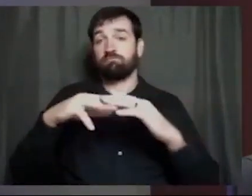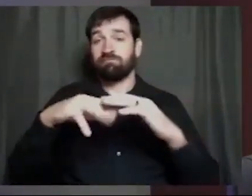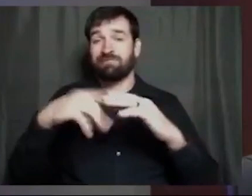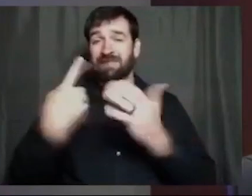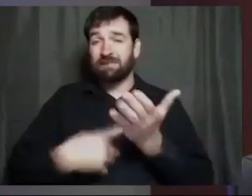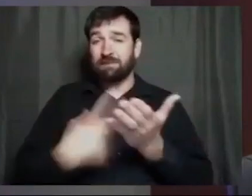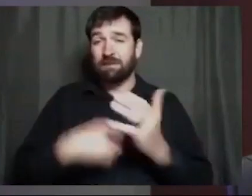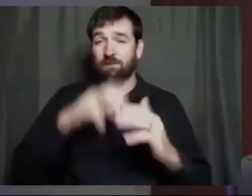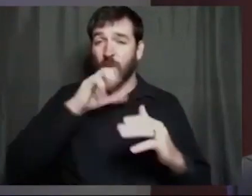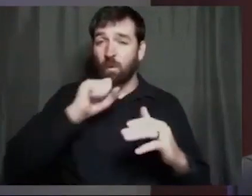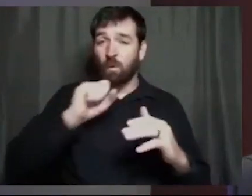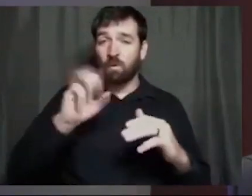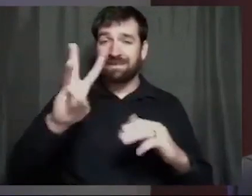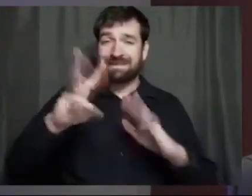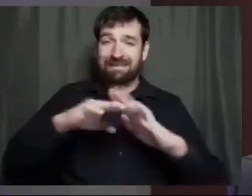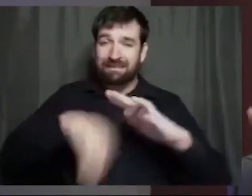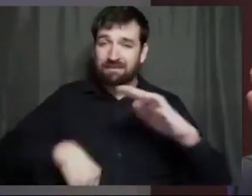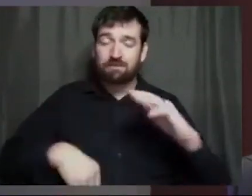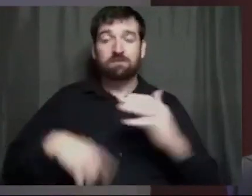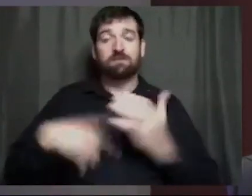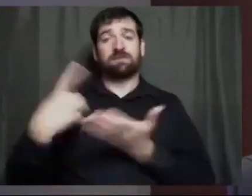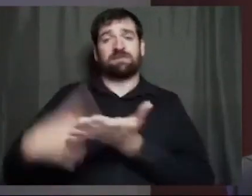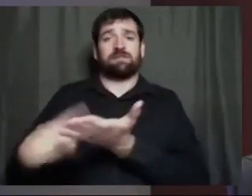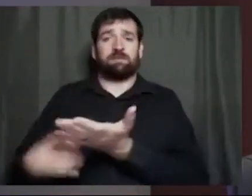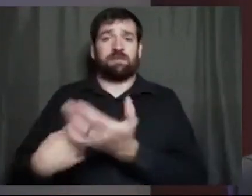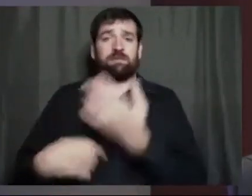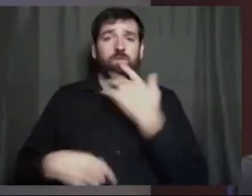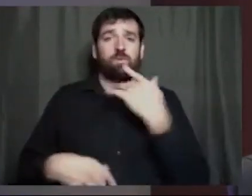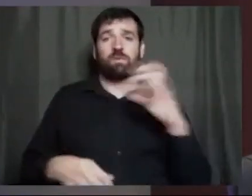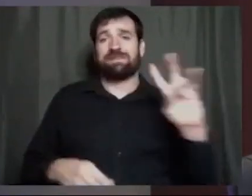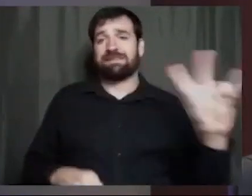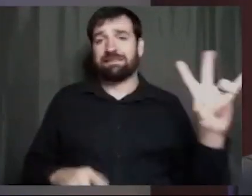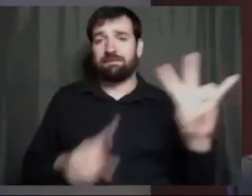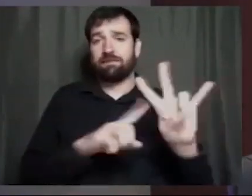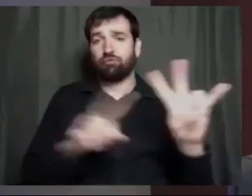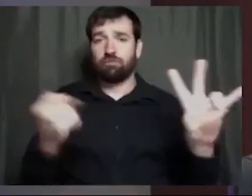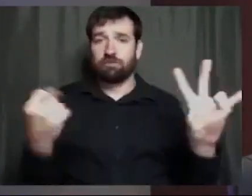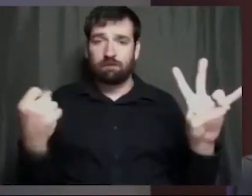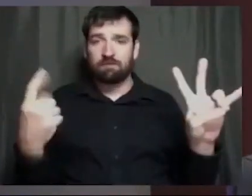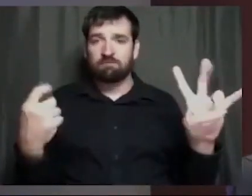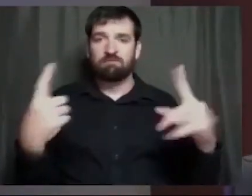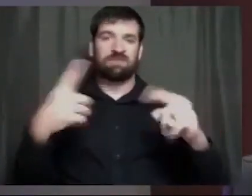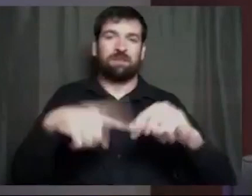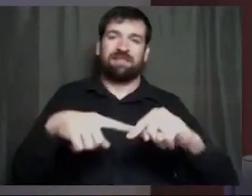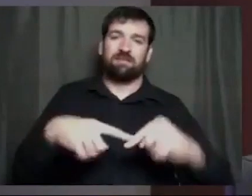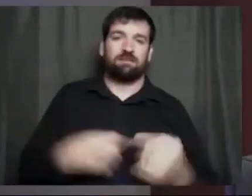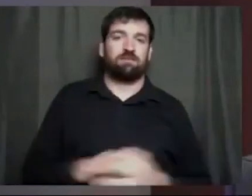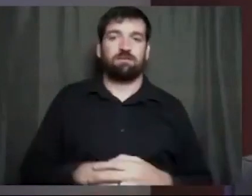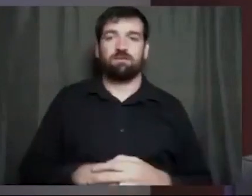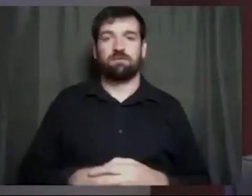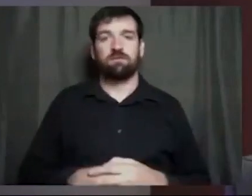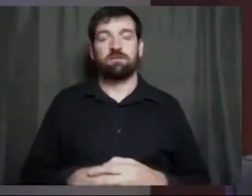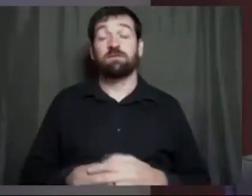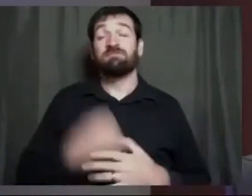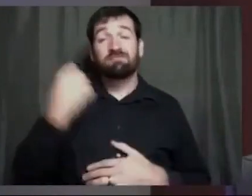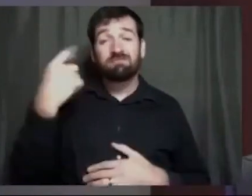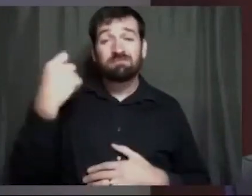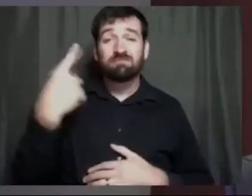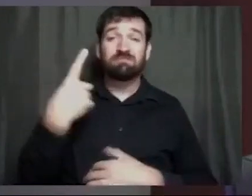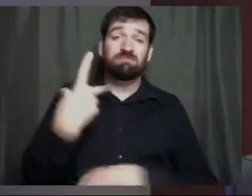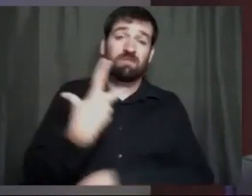and then sometimes it's the 7 through 11-year-olds. It just depends. Again, even though the vaccine